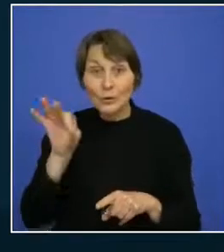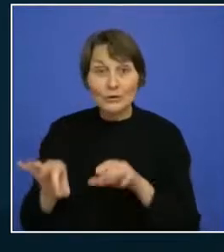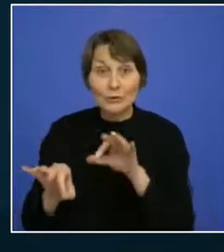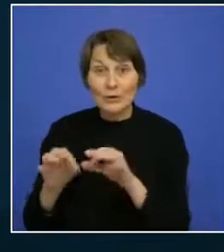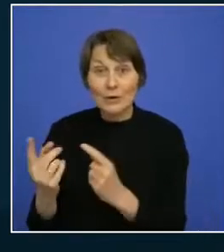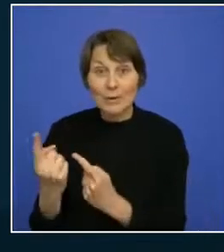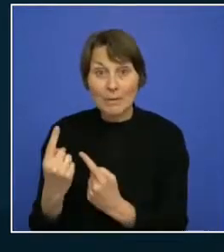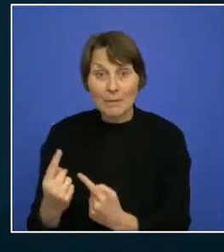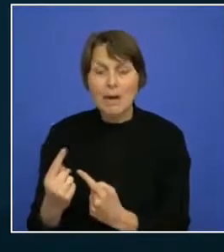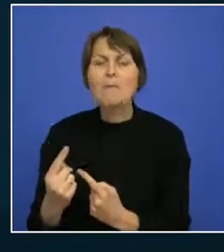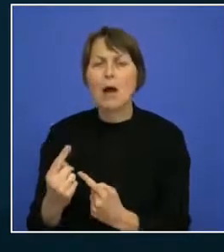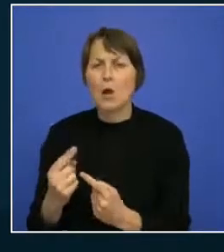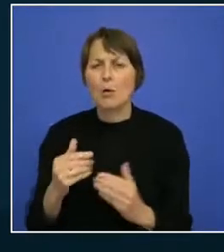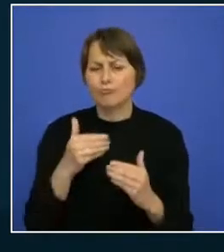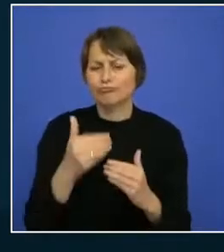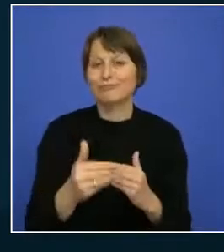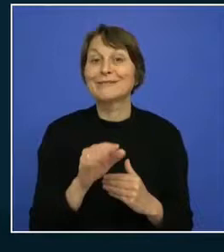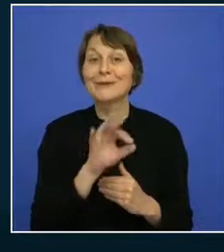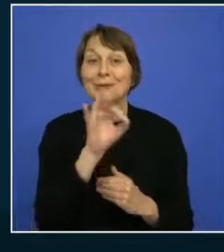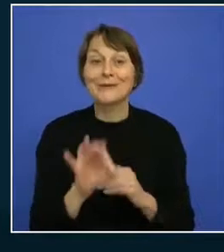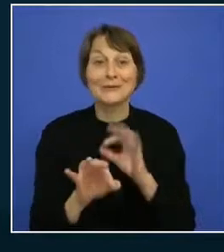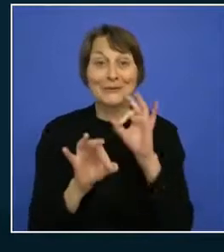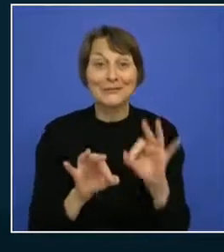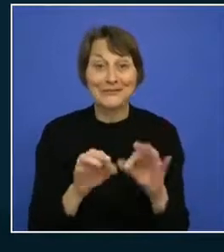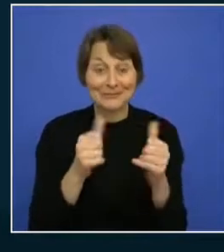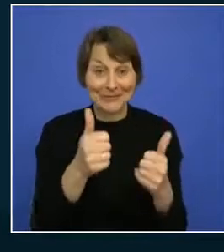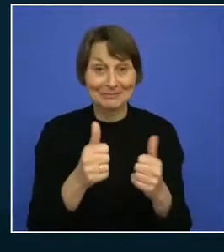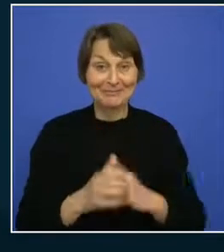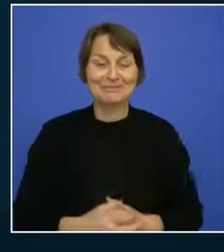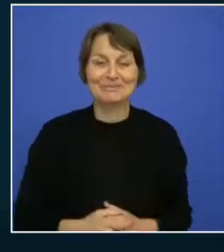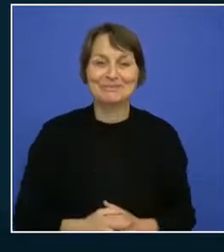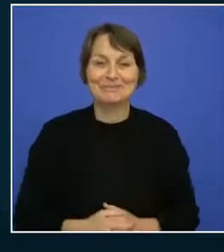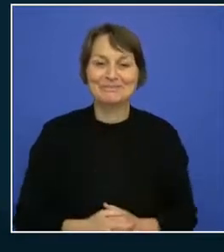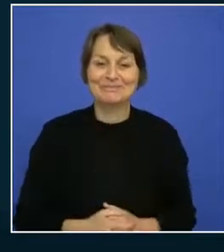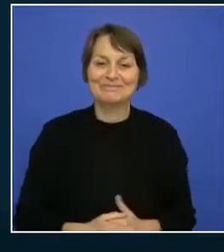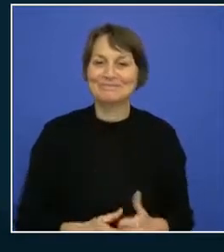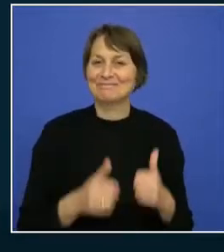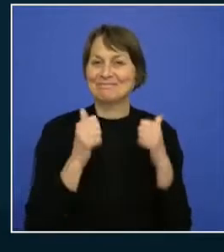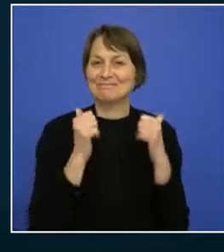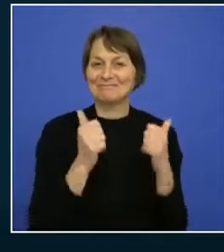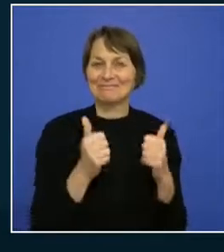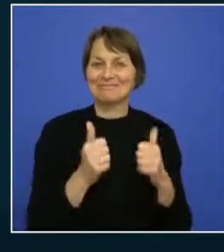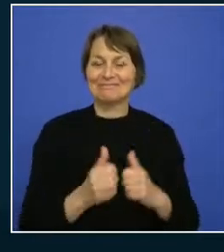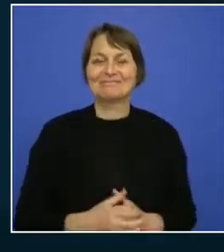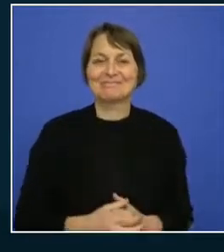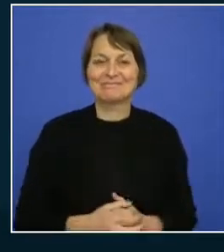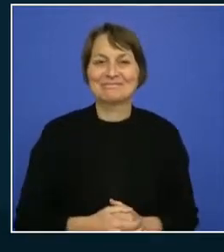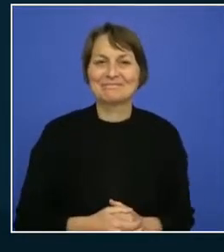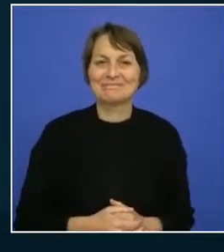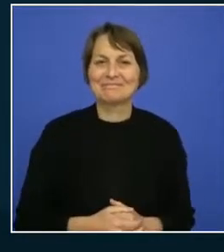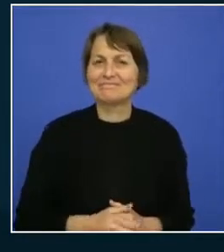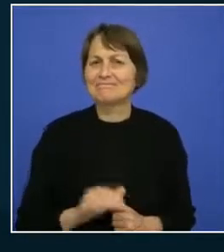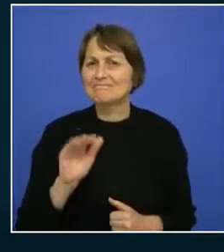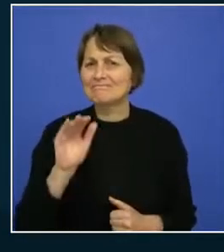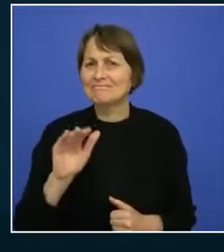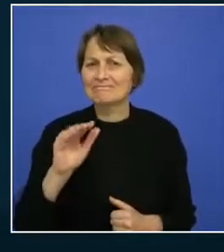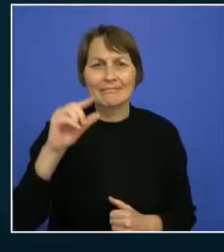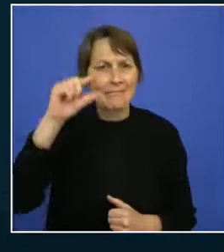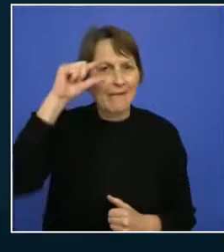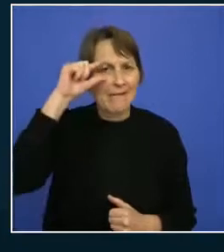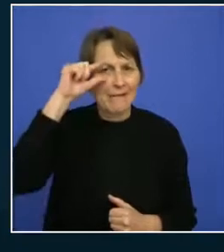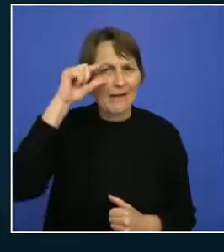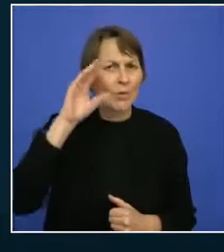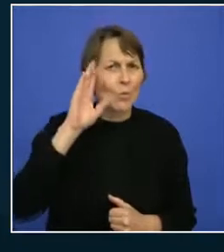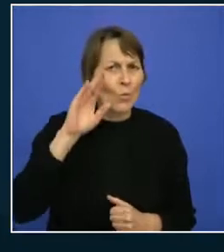you for some Q&A at the end. Okay, great. I think Hank was going to roll a